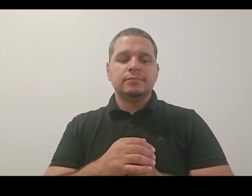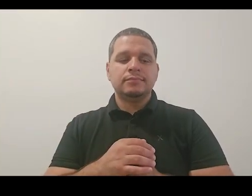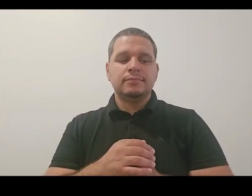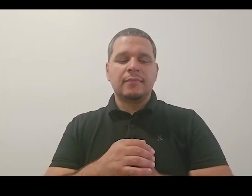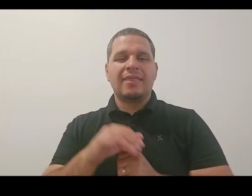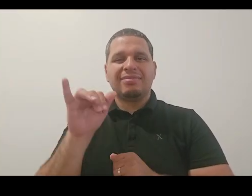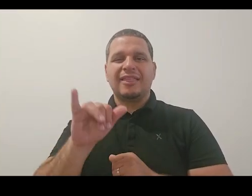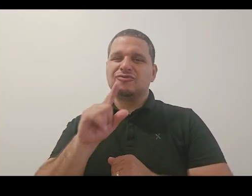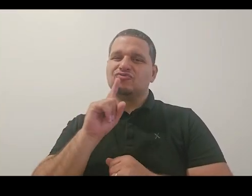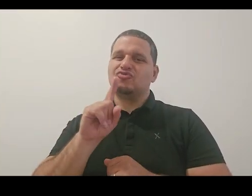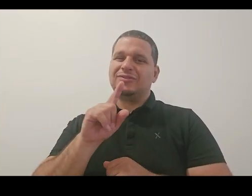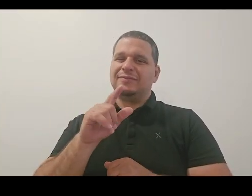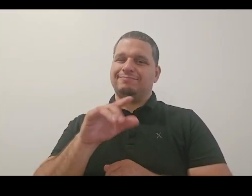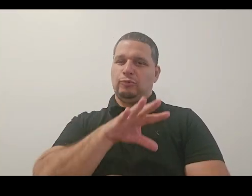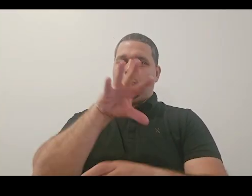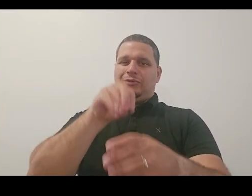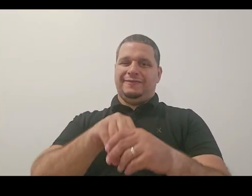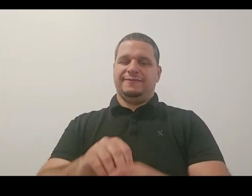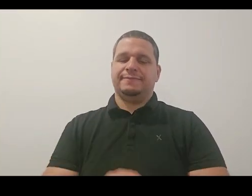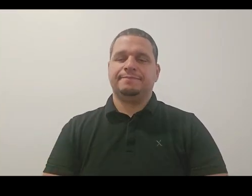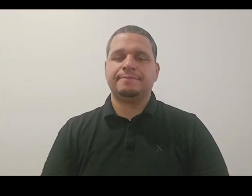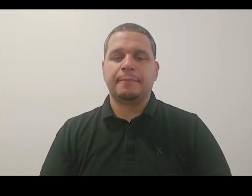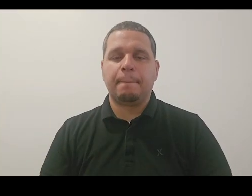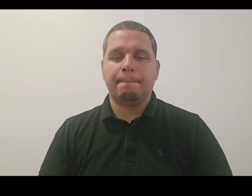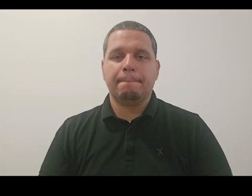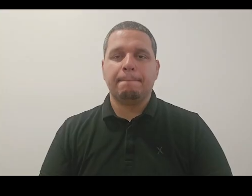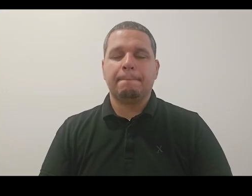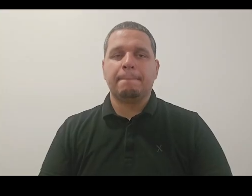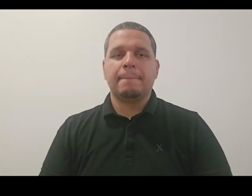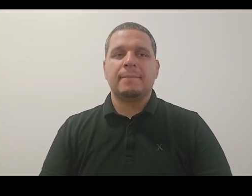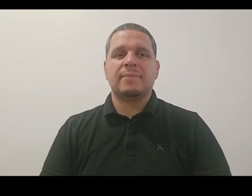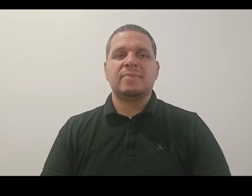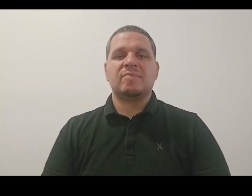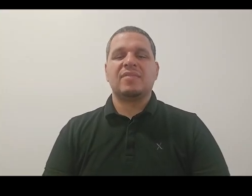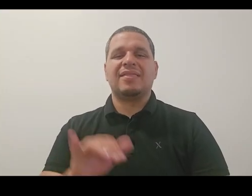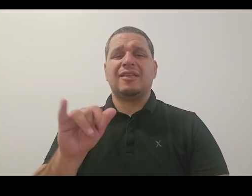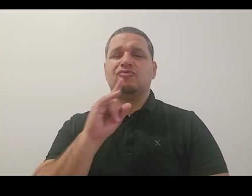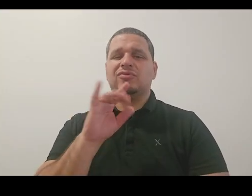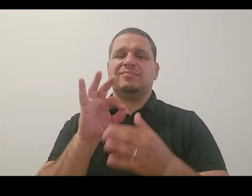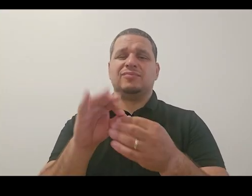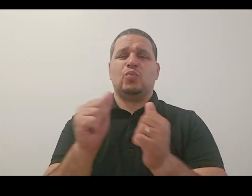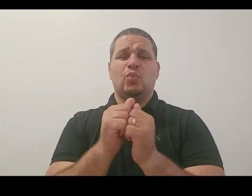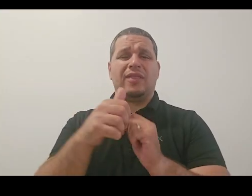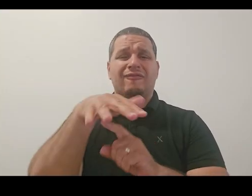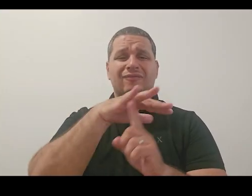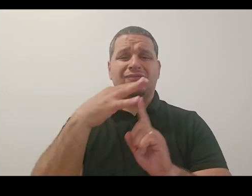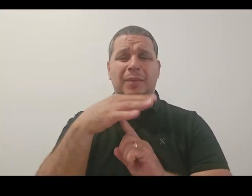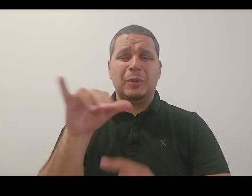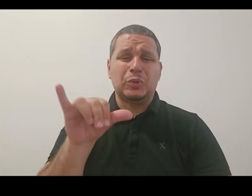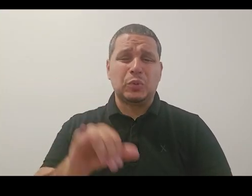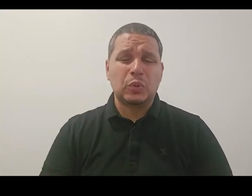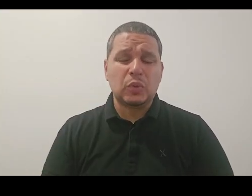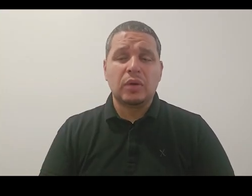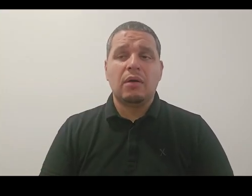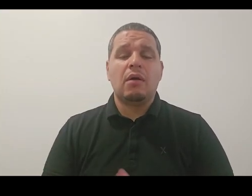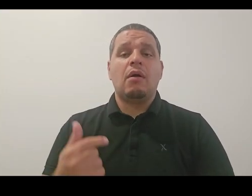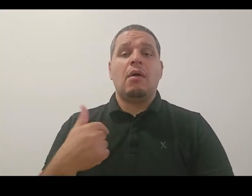that are inclusive. Um, and this goes into environments too.